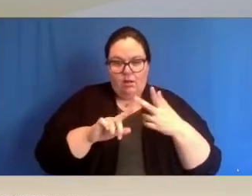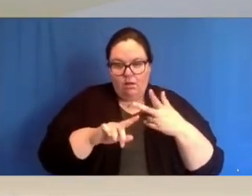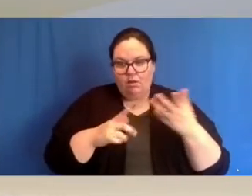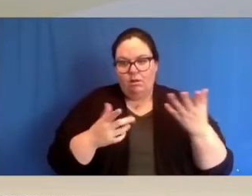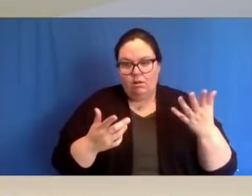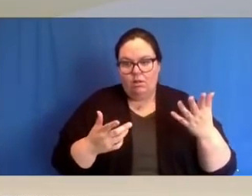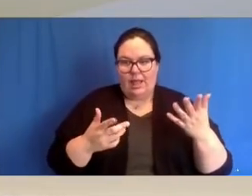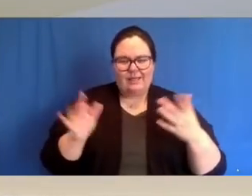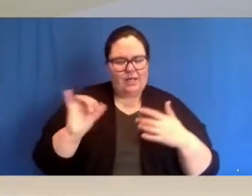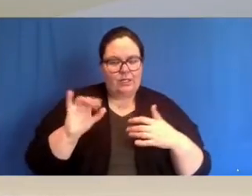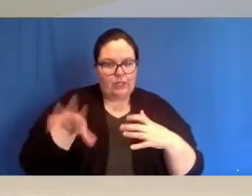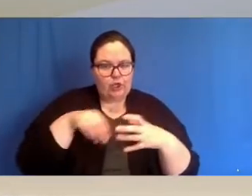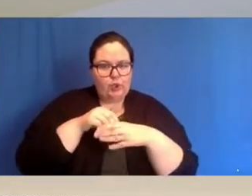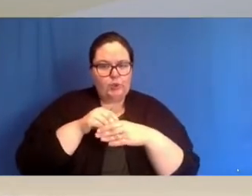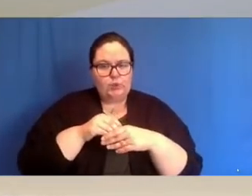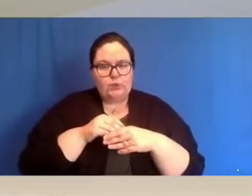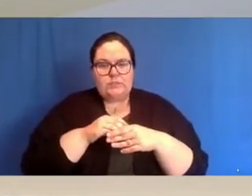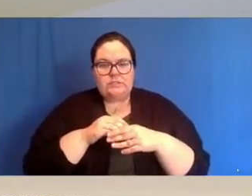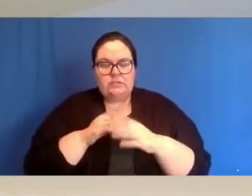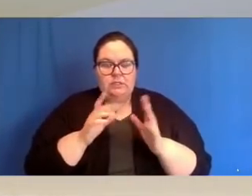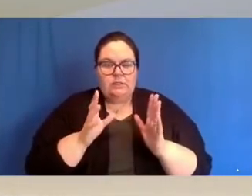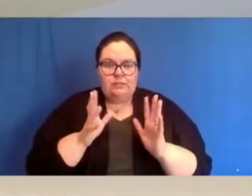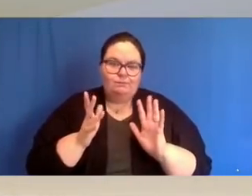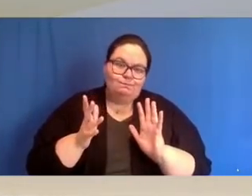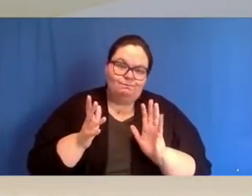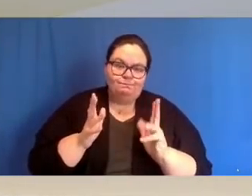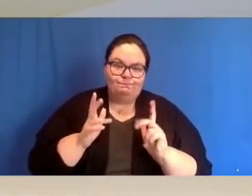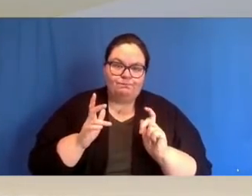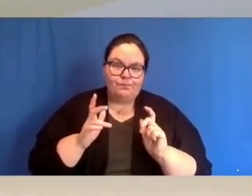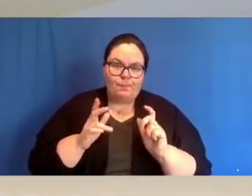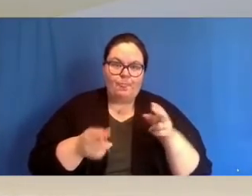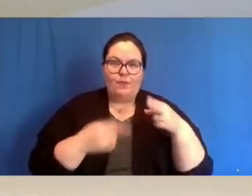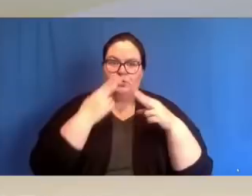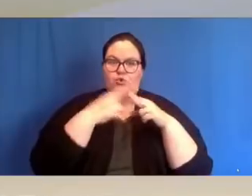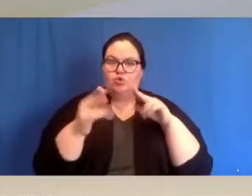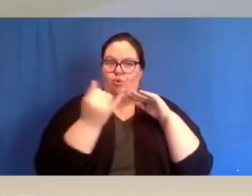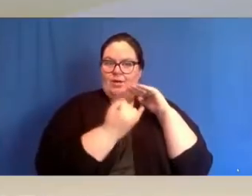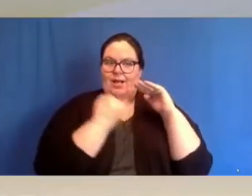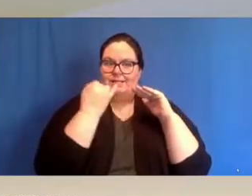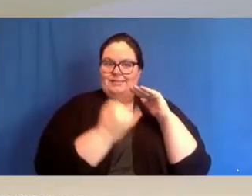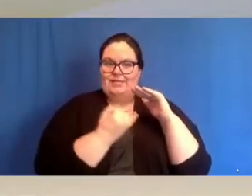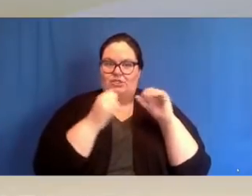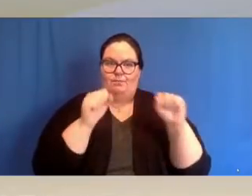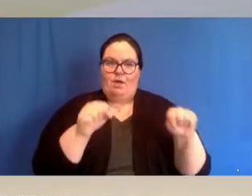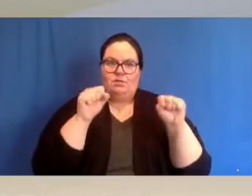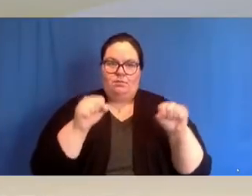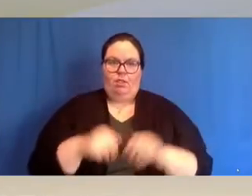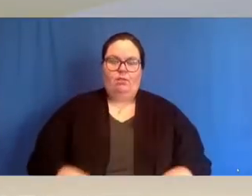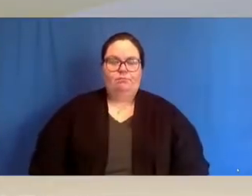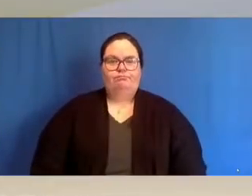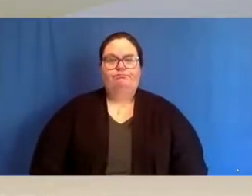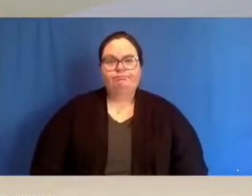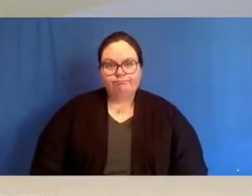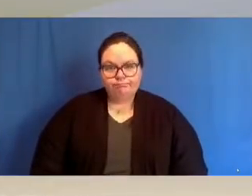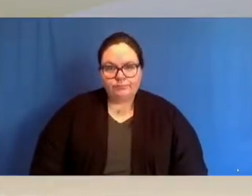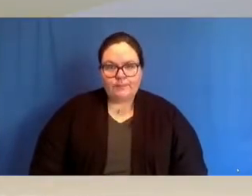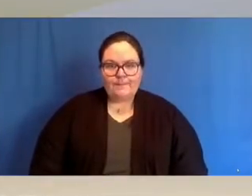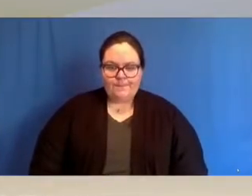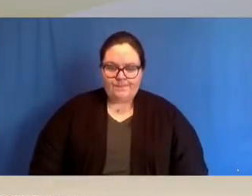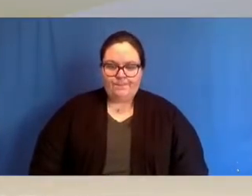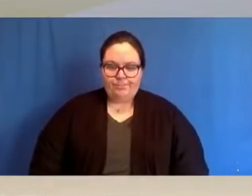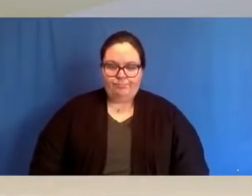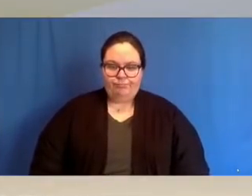includes looking at the shortest amount of isolation period